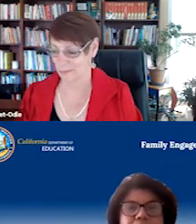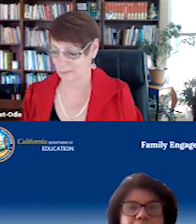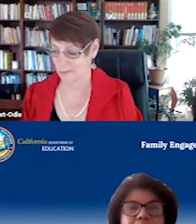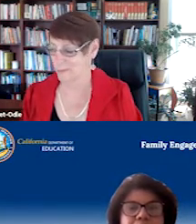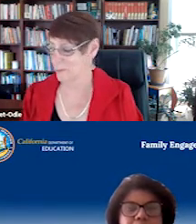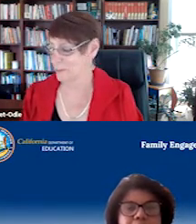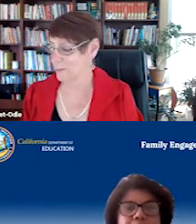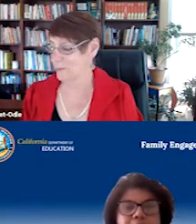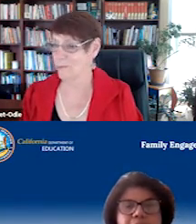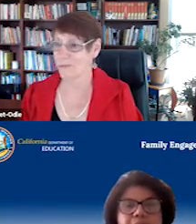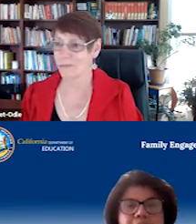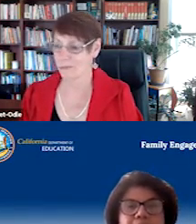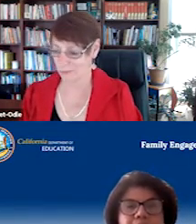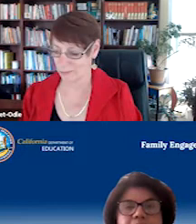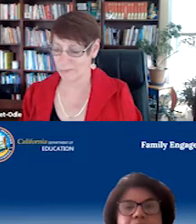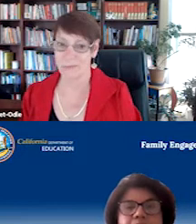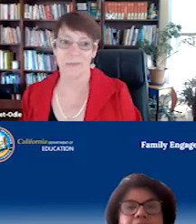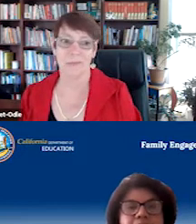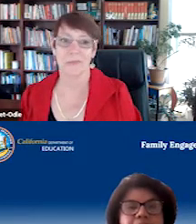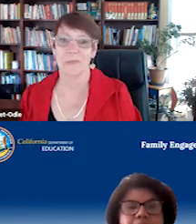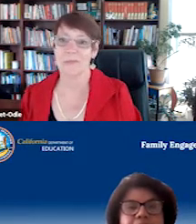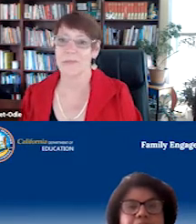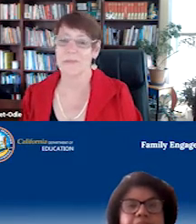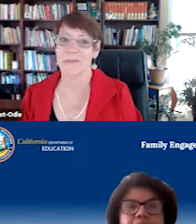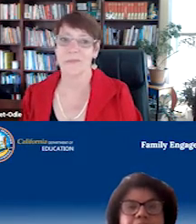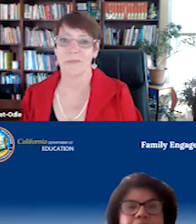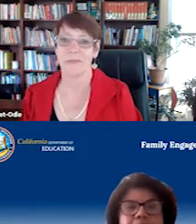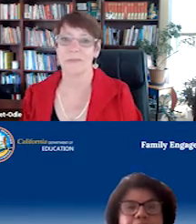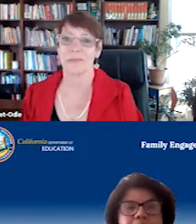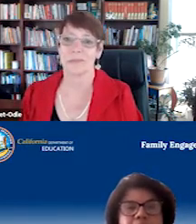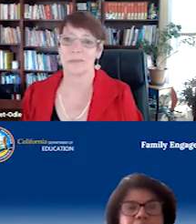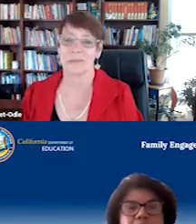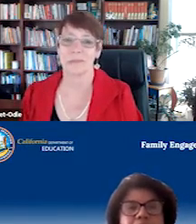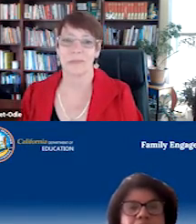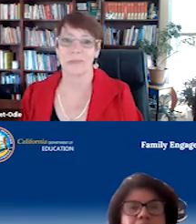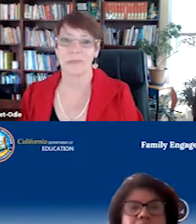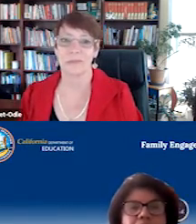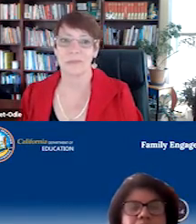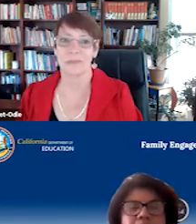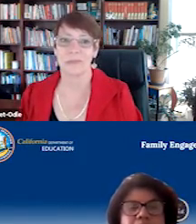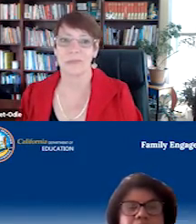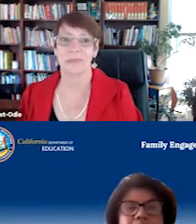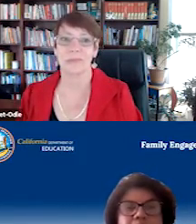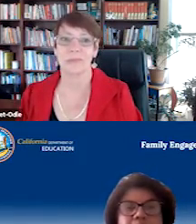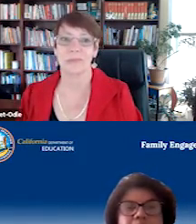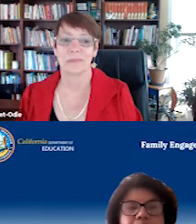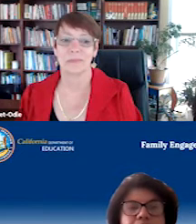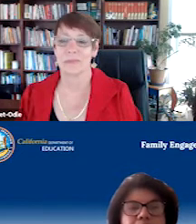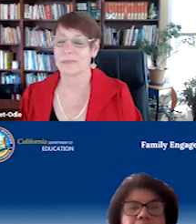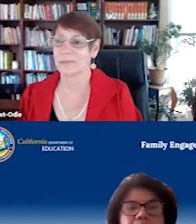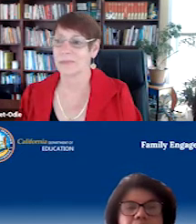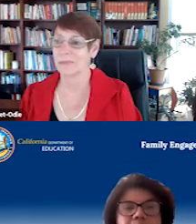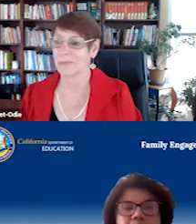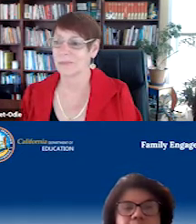Just a little bit about Seeds of Partnership. Our project is funded through the Special Education Division and is under the auspices of